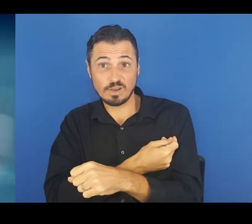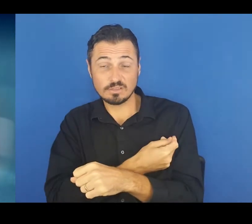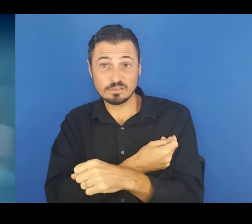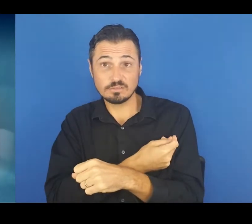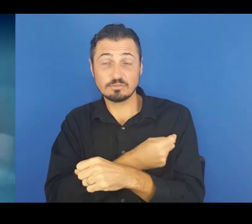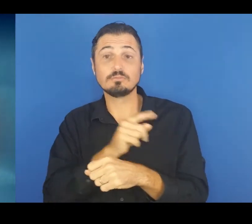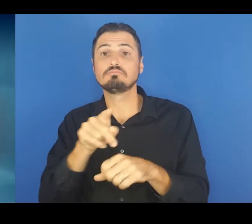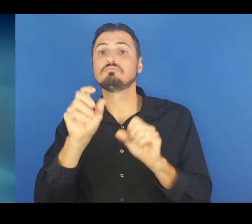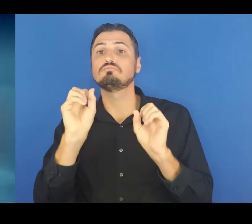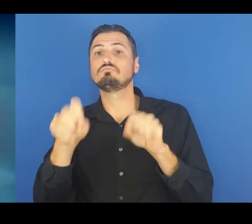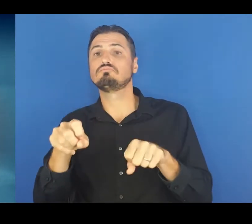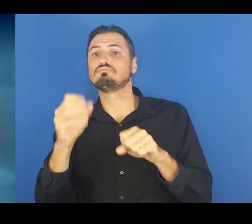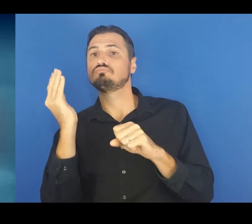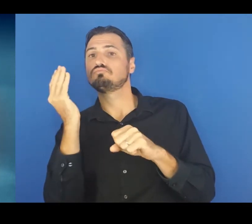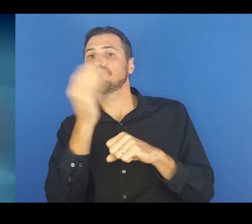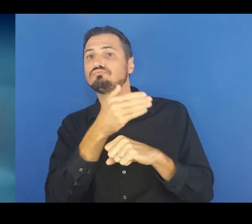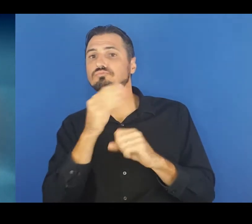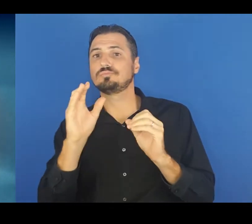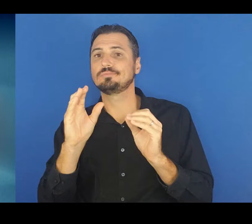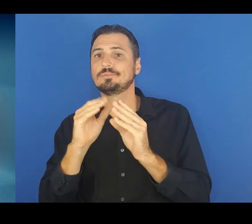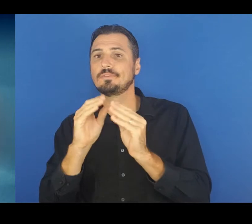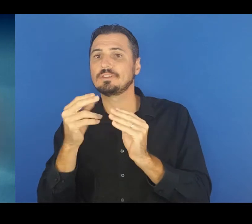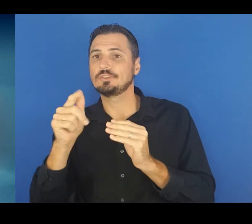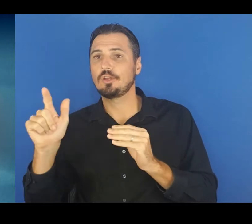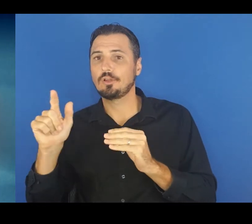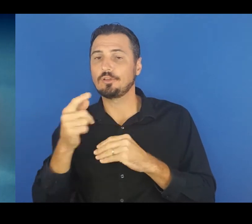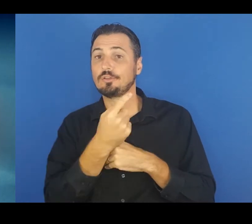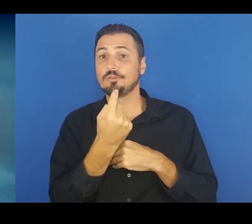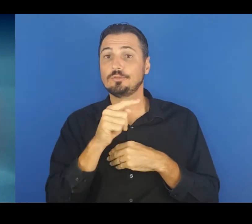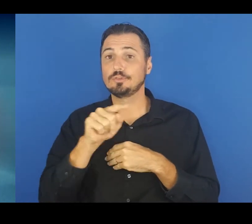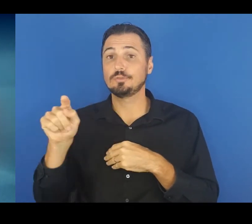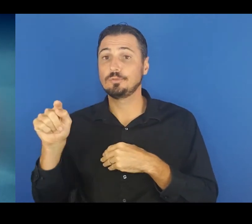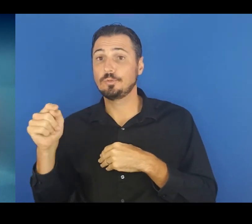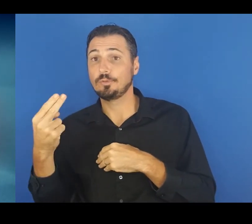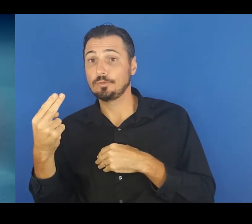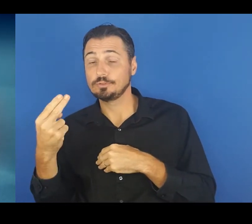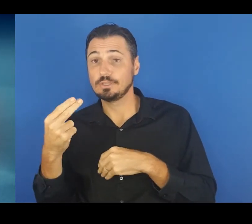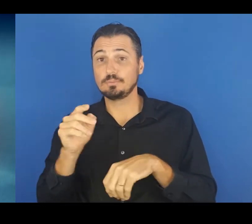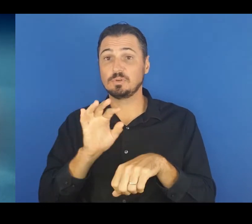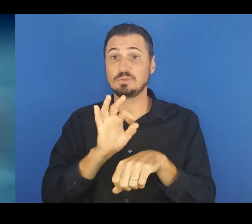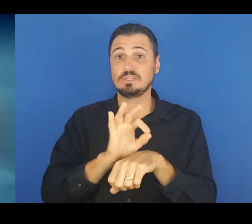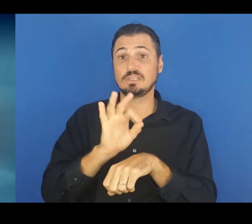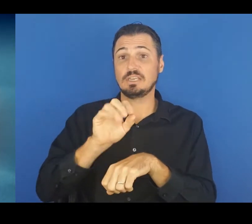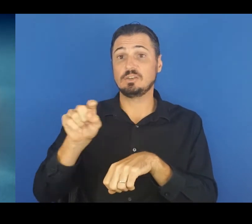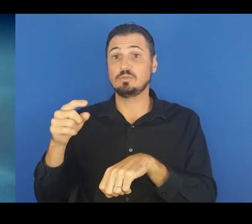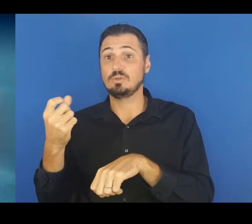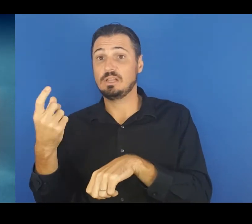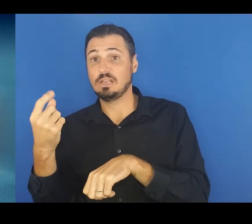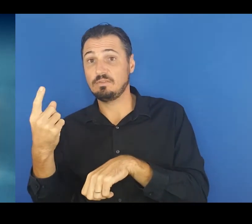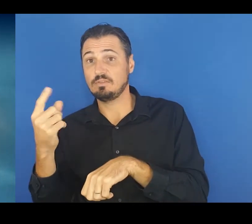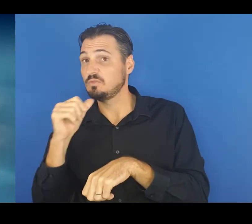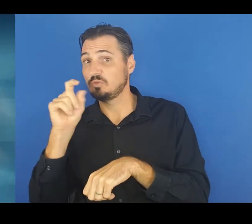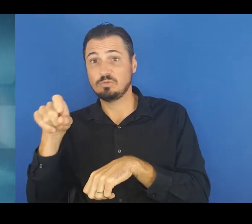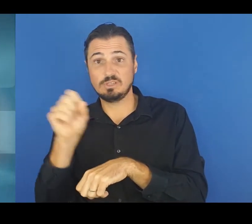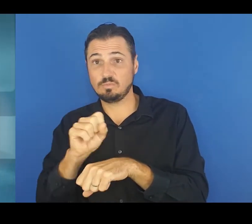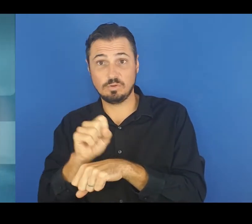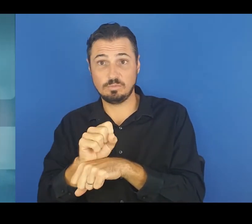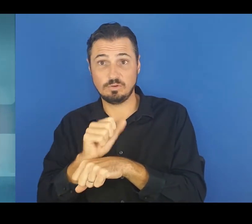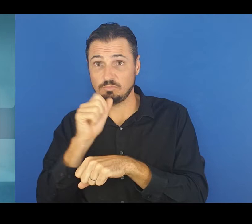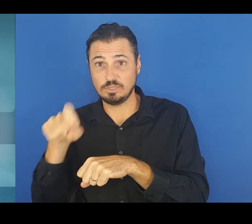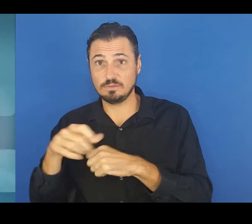like a vaccine, walk into the Convention Hall Tuesdays through Thursdays between 9 and 11